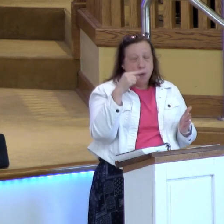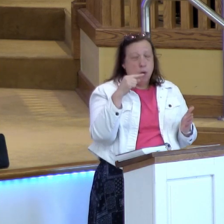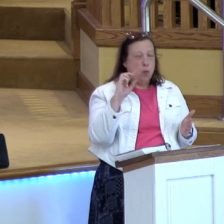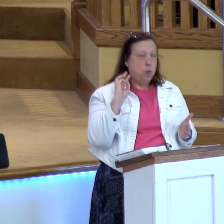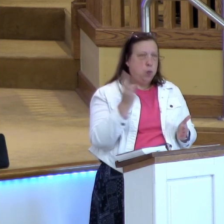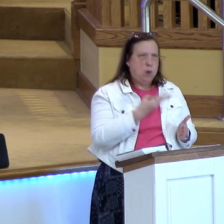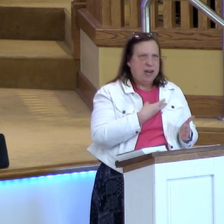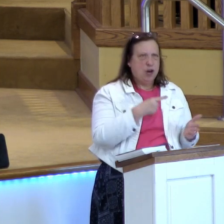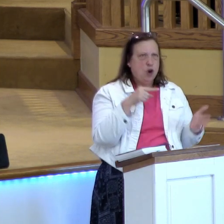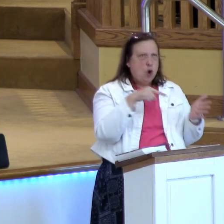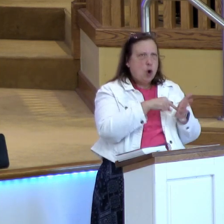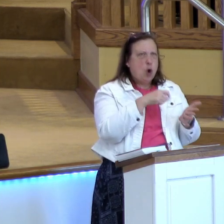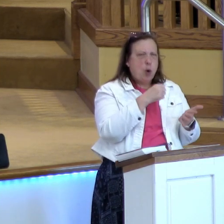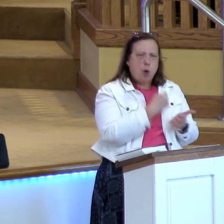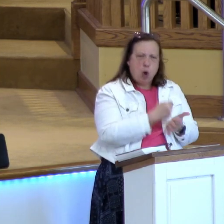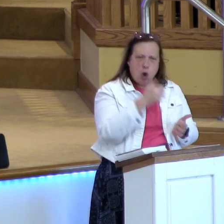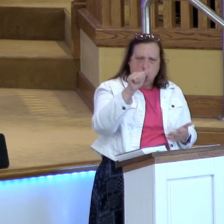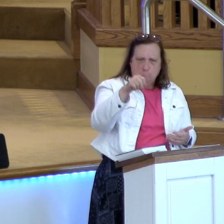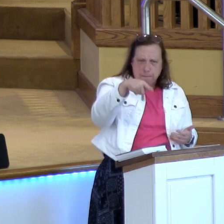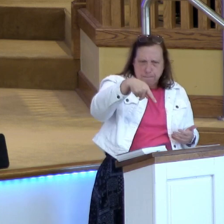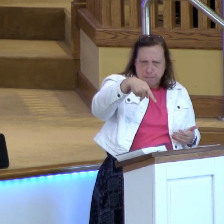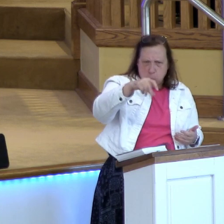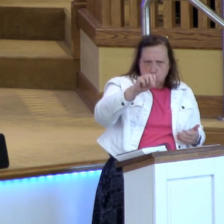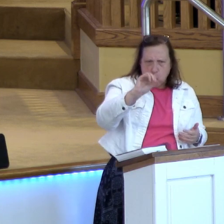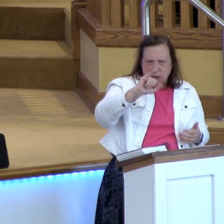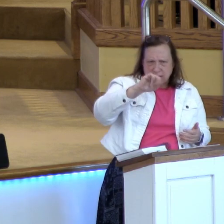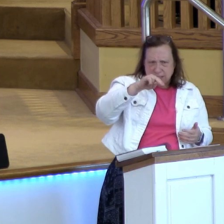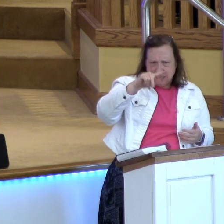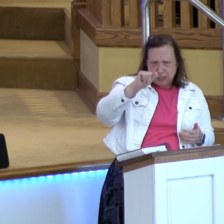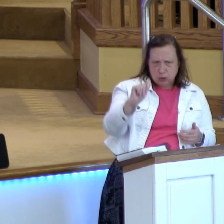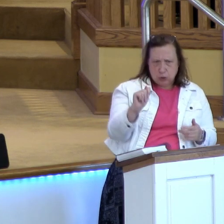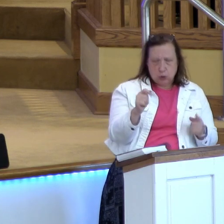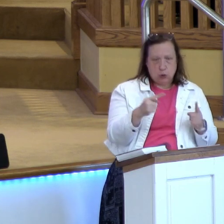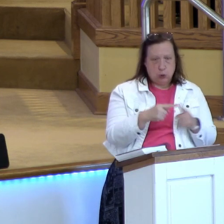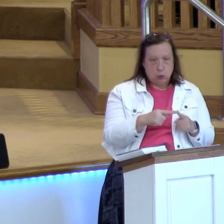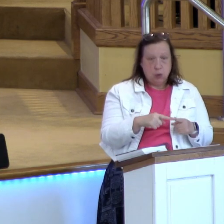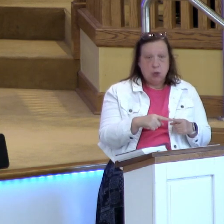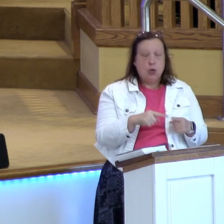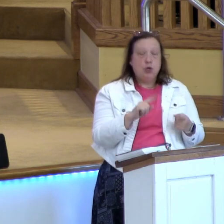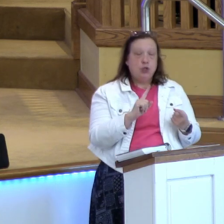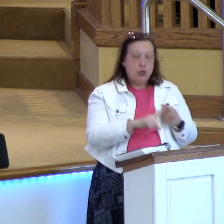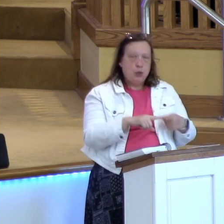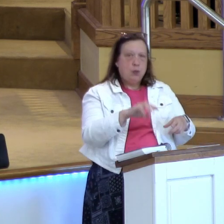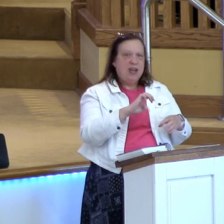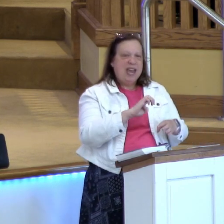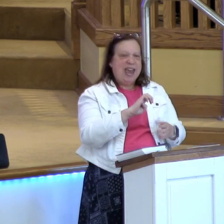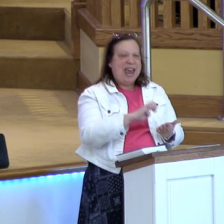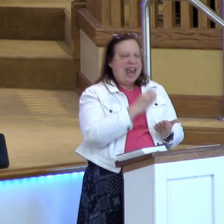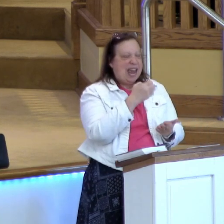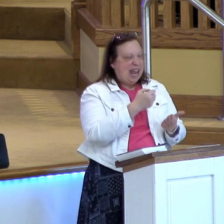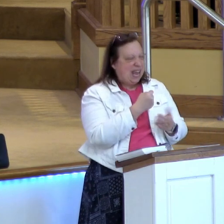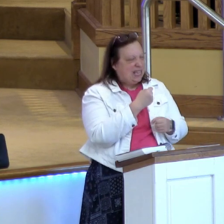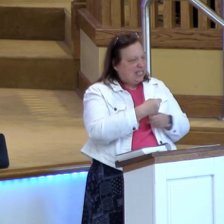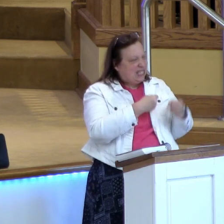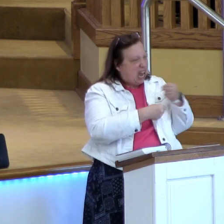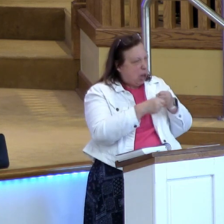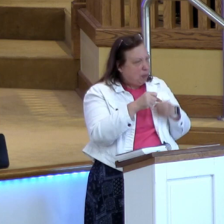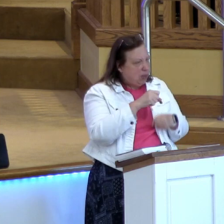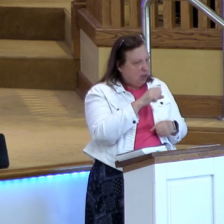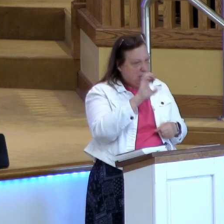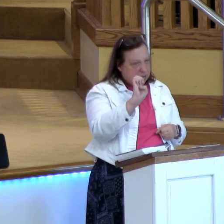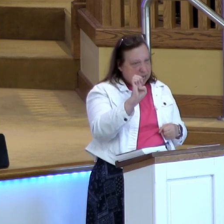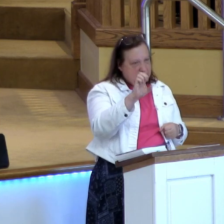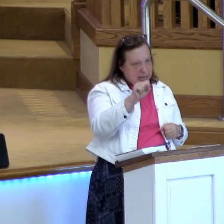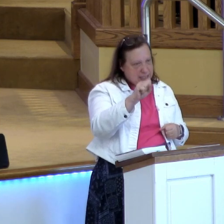thereunto." So notice that today, notice this verse here. It says, "To establish you and to comfort you concerning your faith." Tonight we want to talk about the subject of